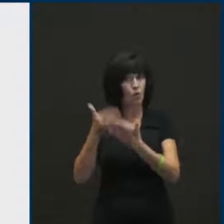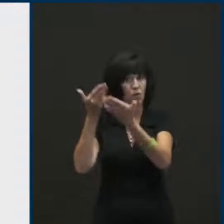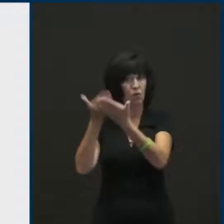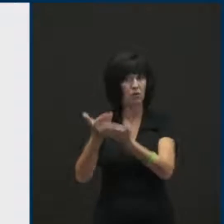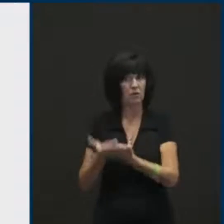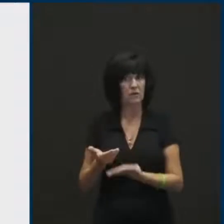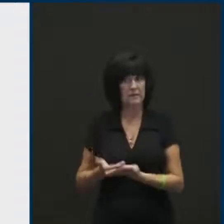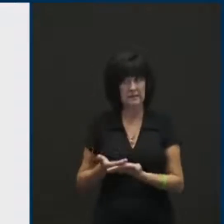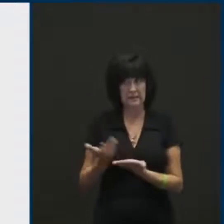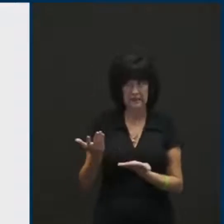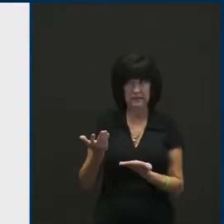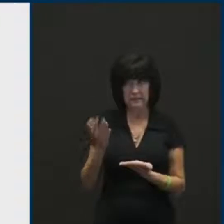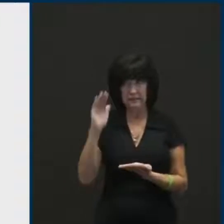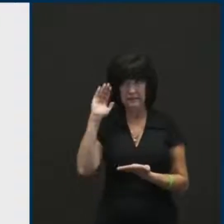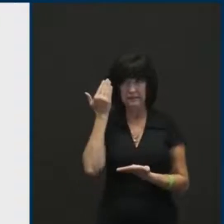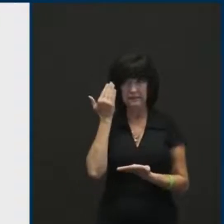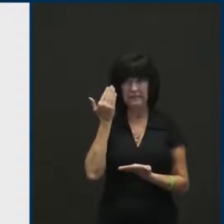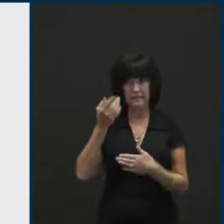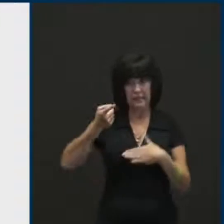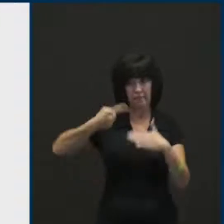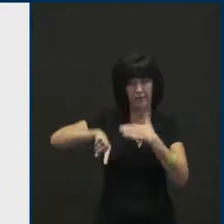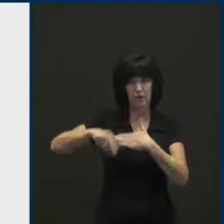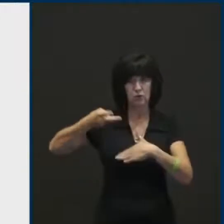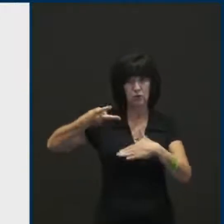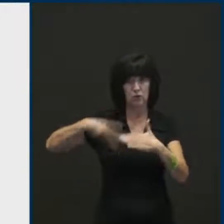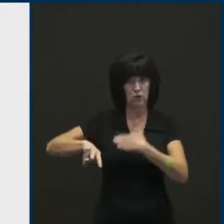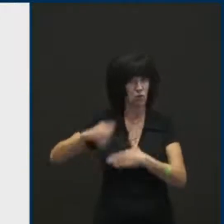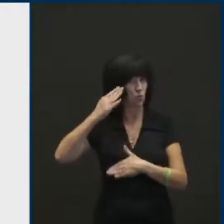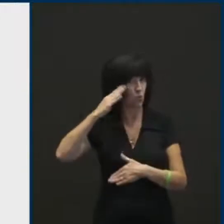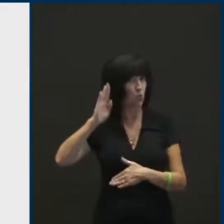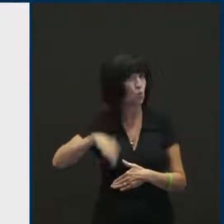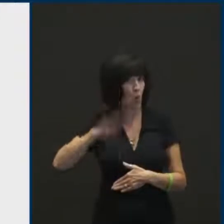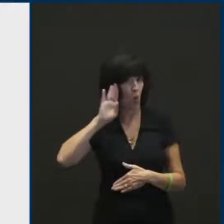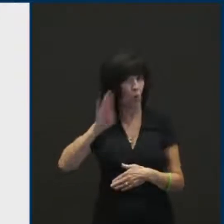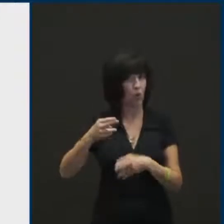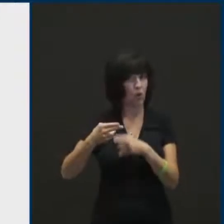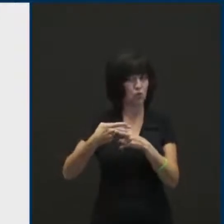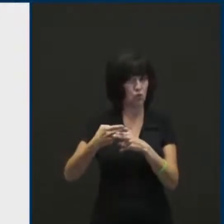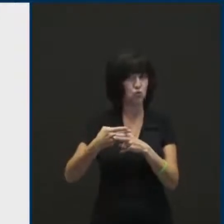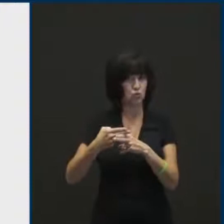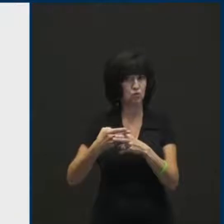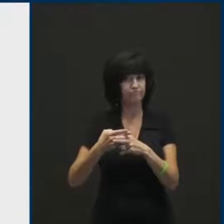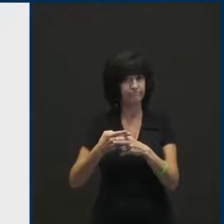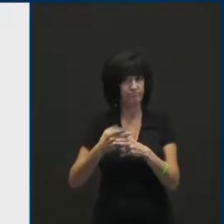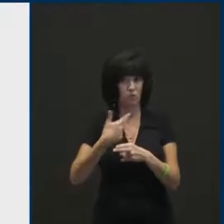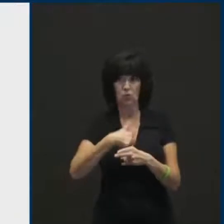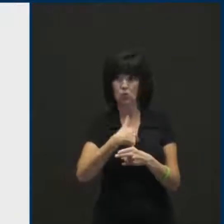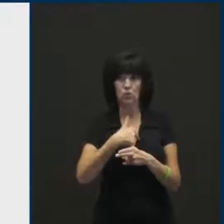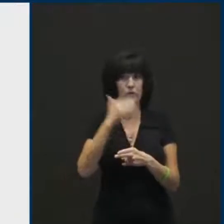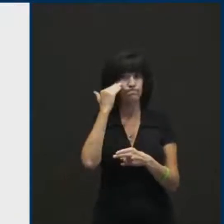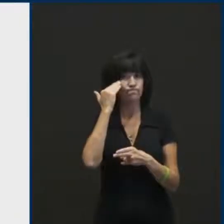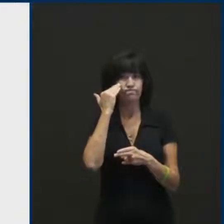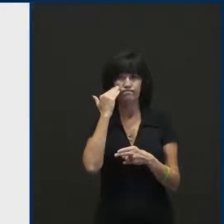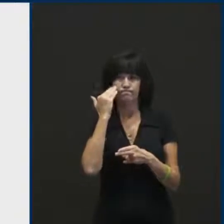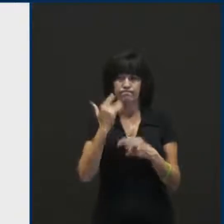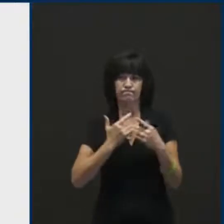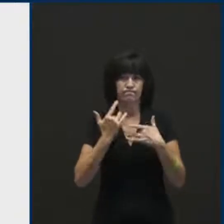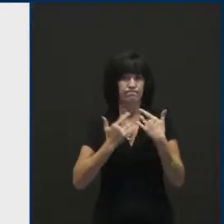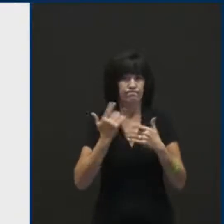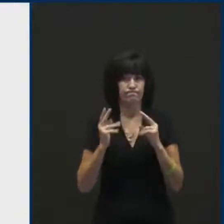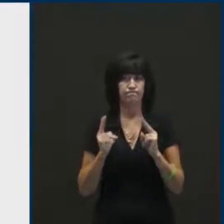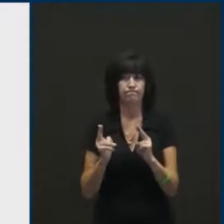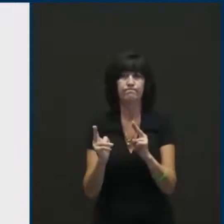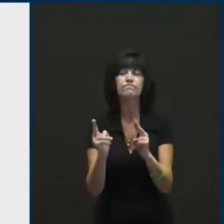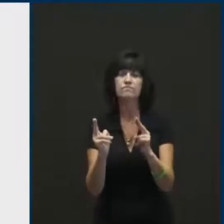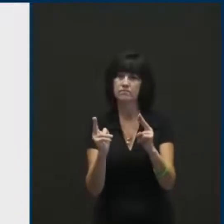be next week or the week after, anytime soon. The sooner, obviously, the better. But in the meantime, we need to